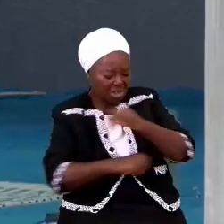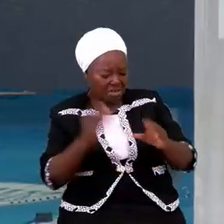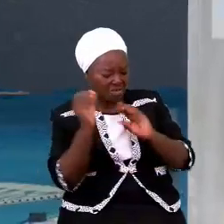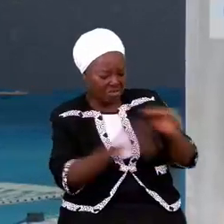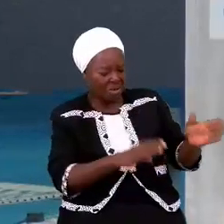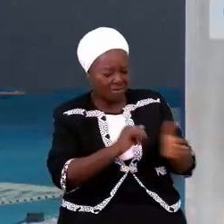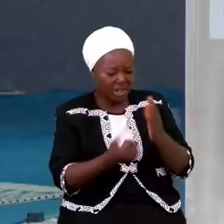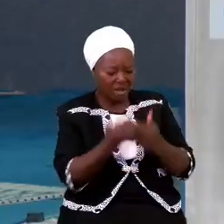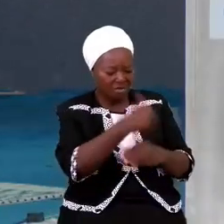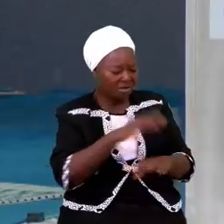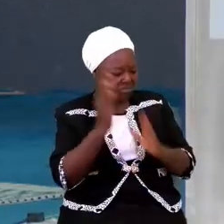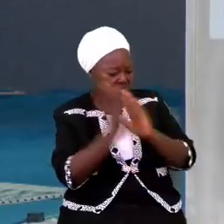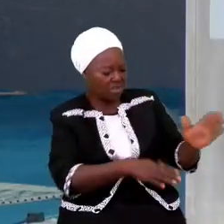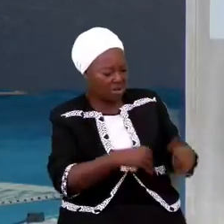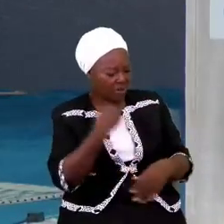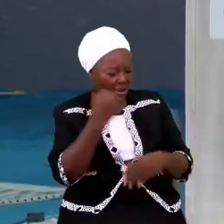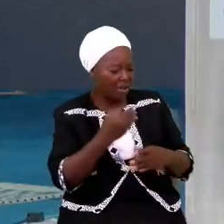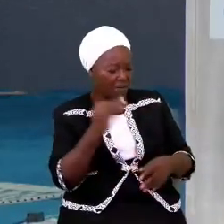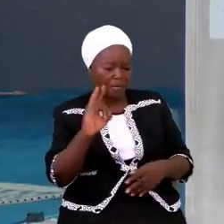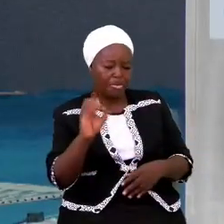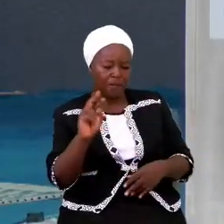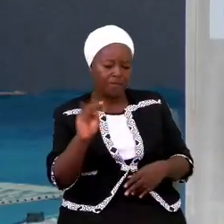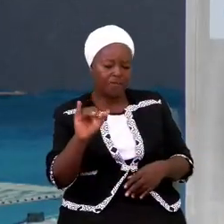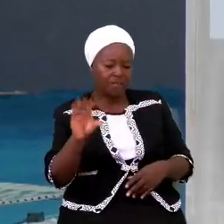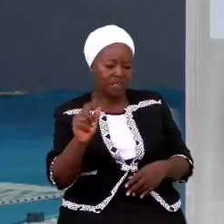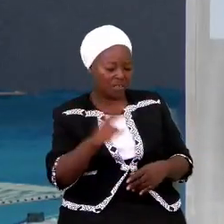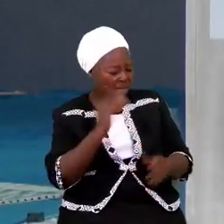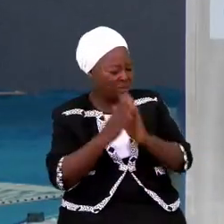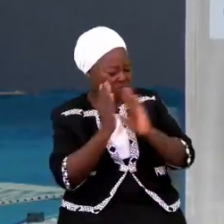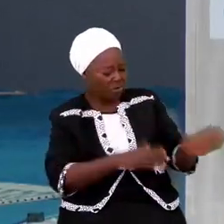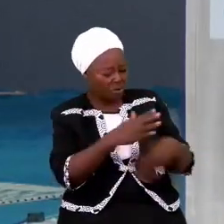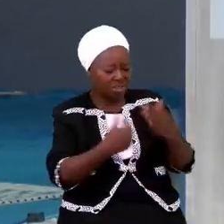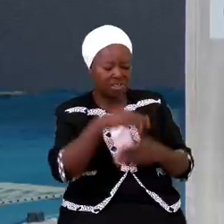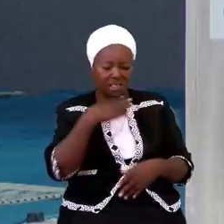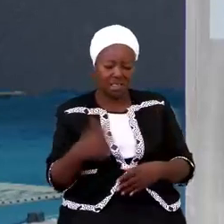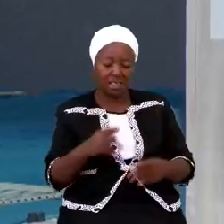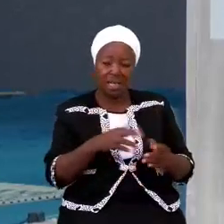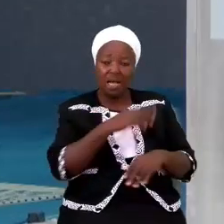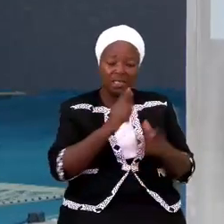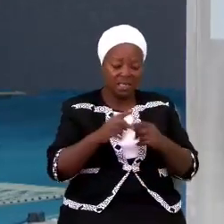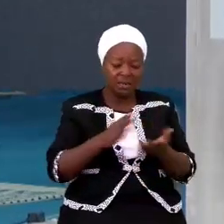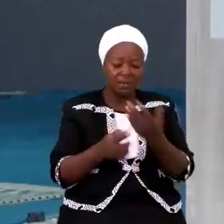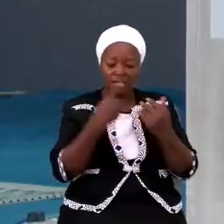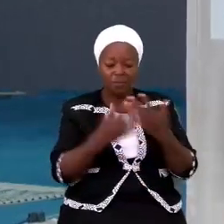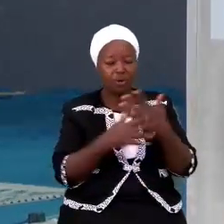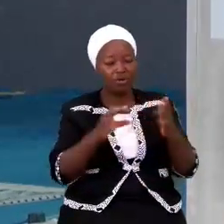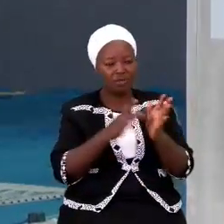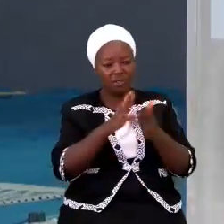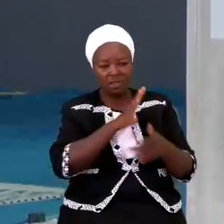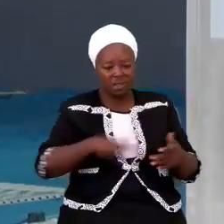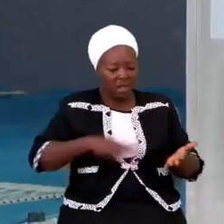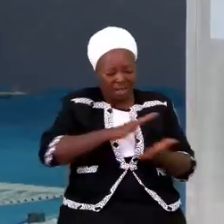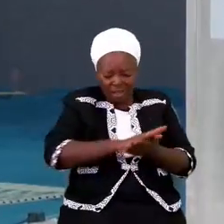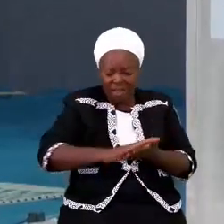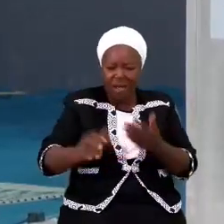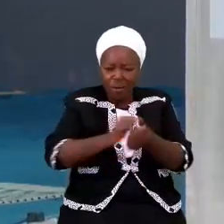Jesus washes you and cleanses you in the private, in the public, you are clean before the Lord. That's what makes you